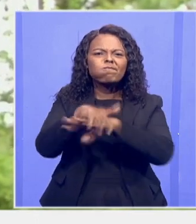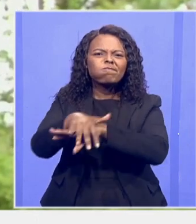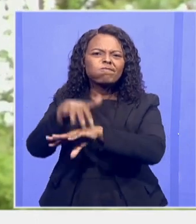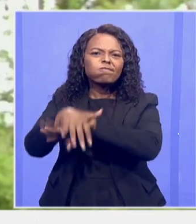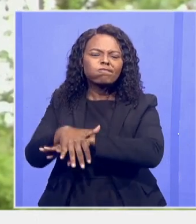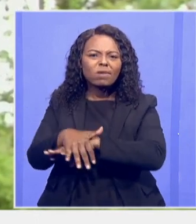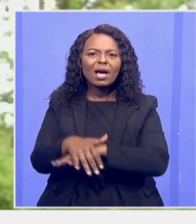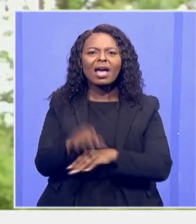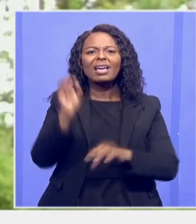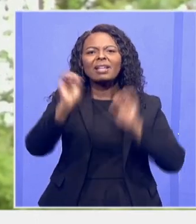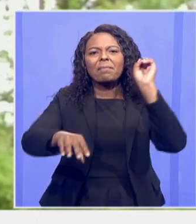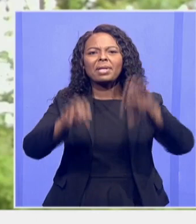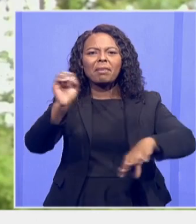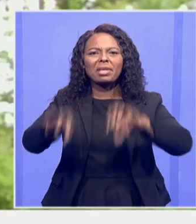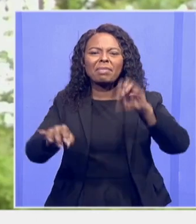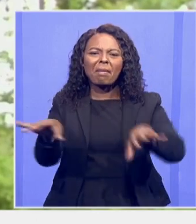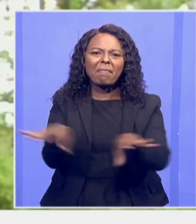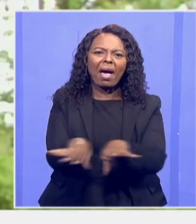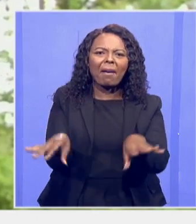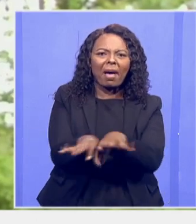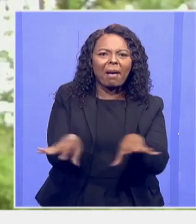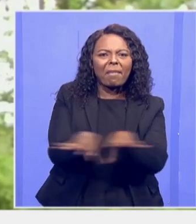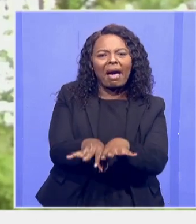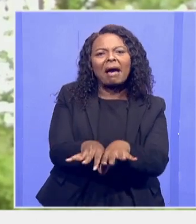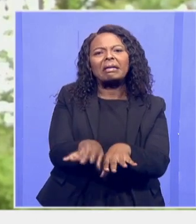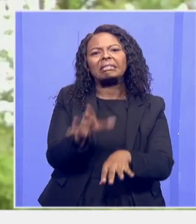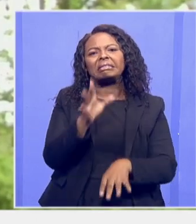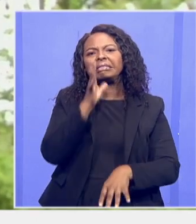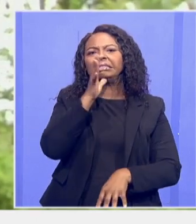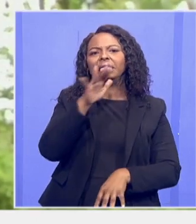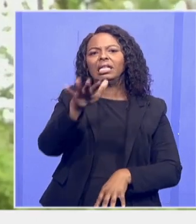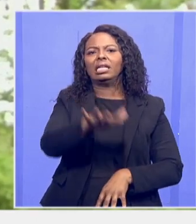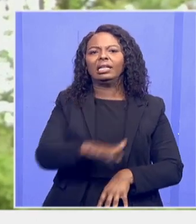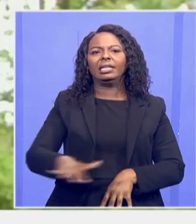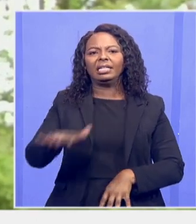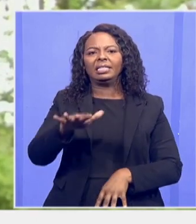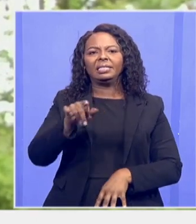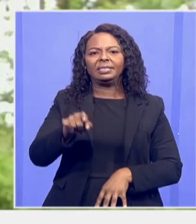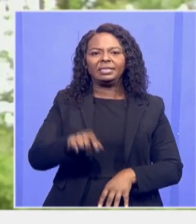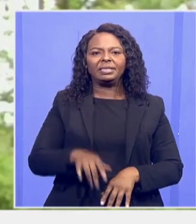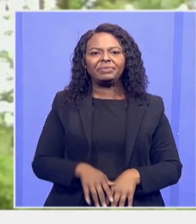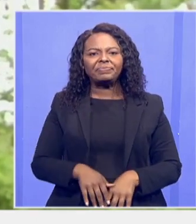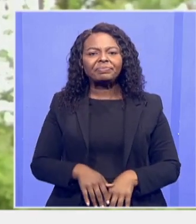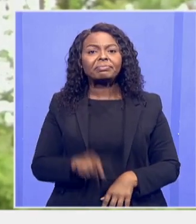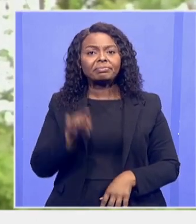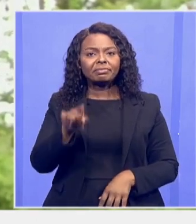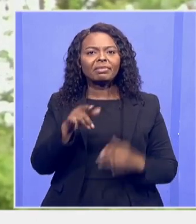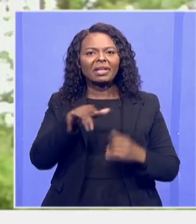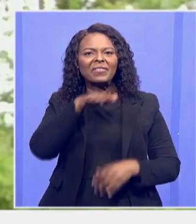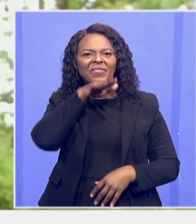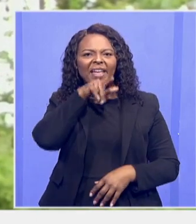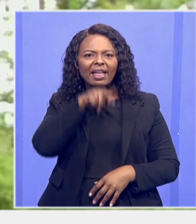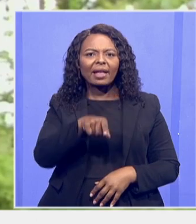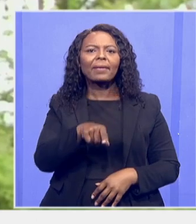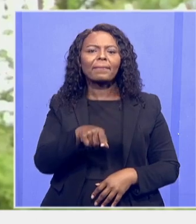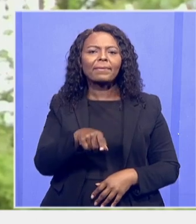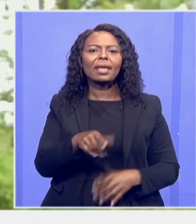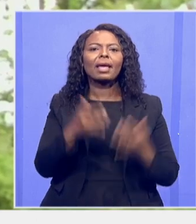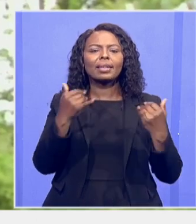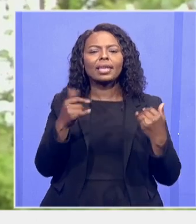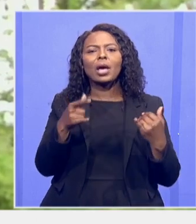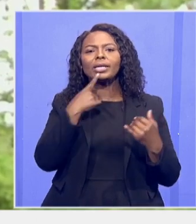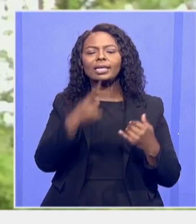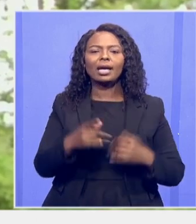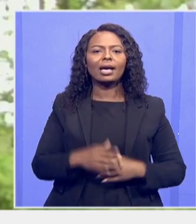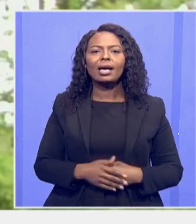within those inhumane conditions. And we want to say that we're not here to talk to the ANC or those who put us in these conditions, but we're here to talk to our people